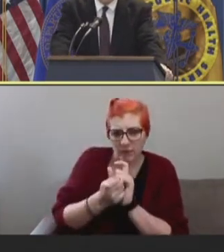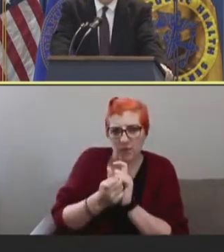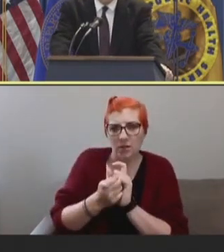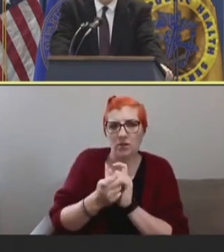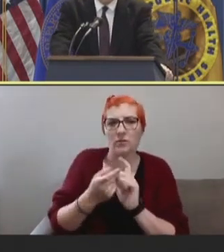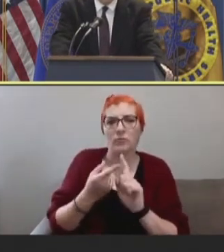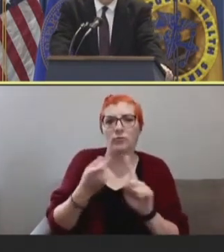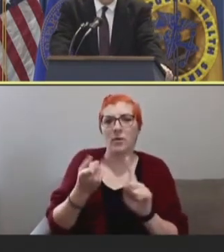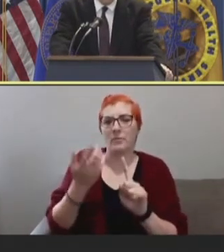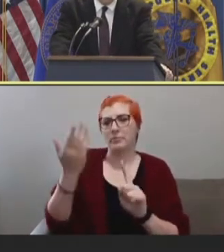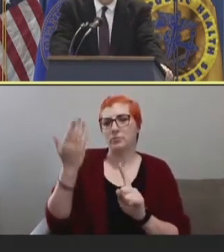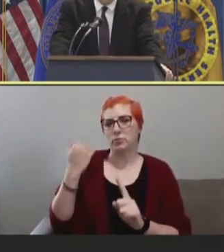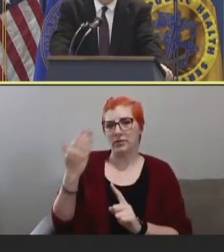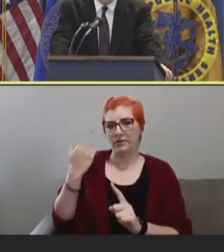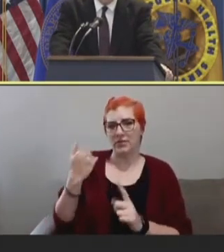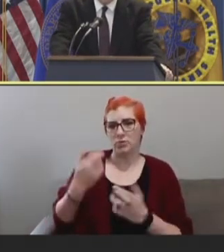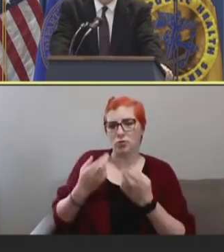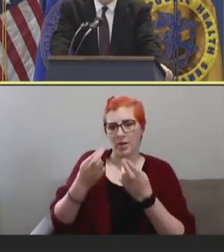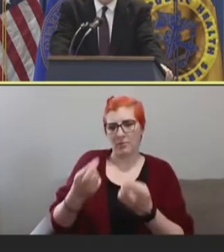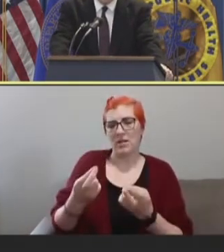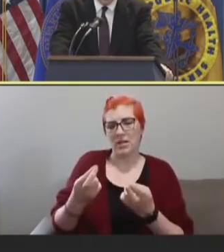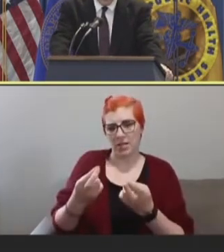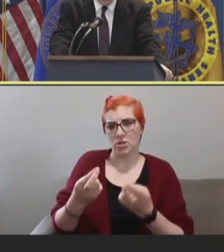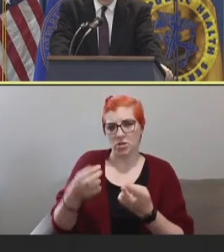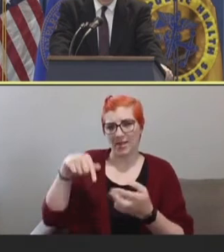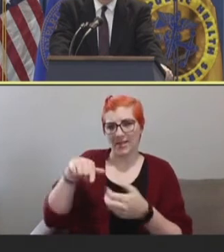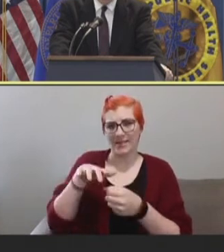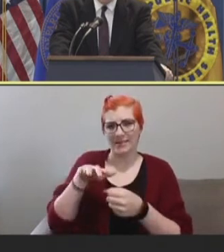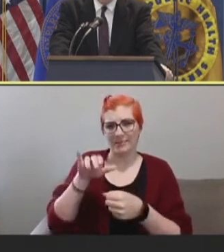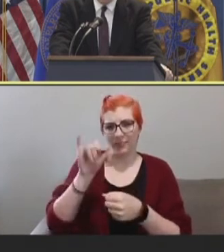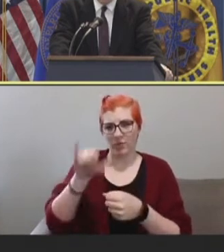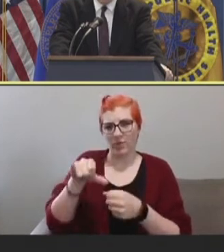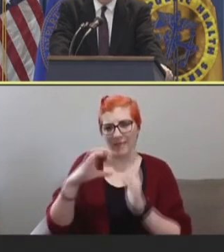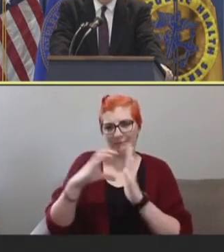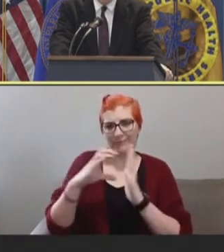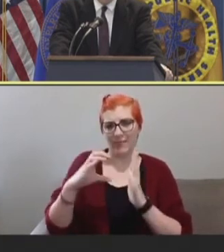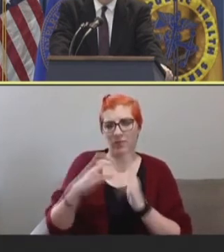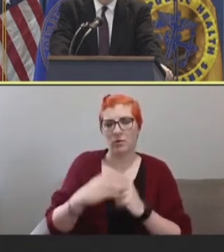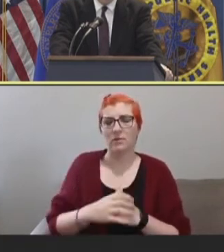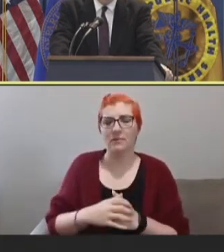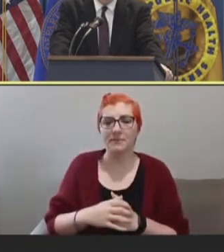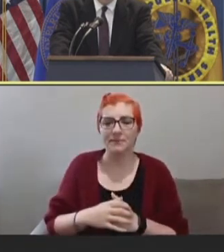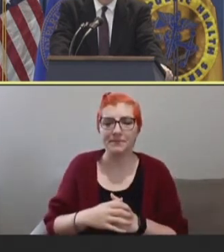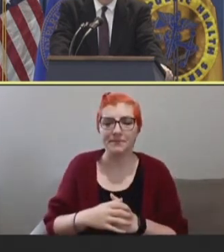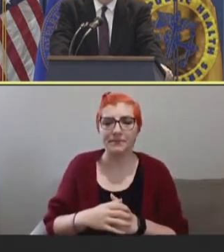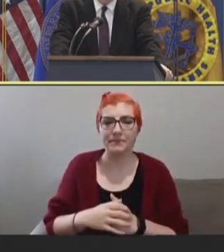our previous recommendation in this area, and